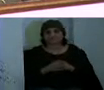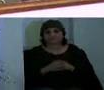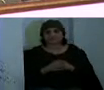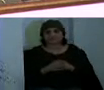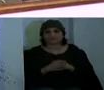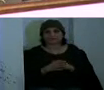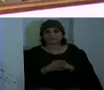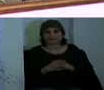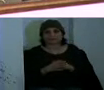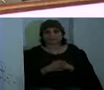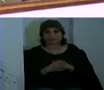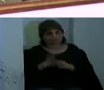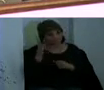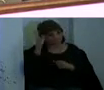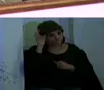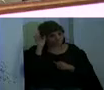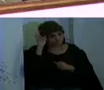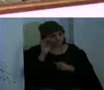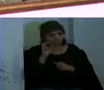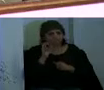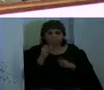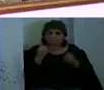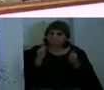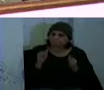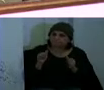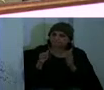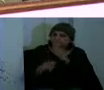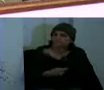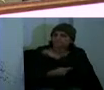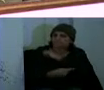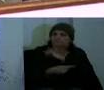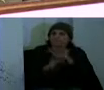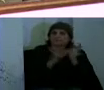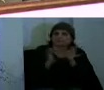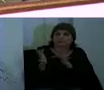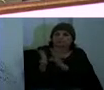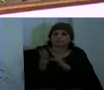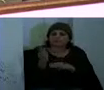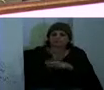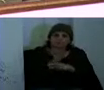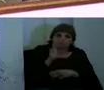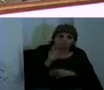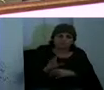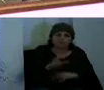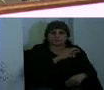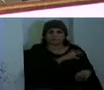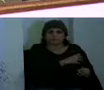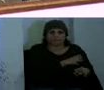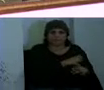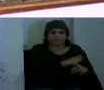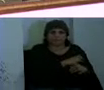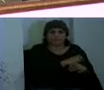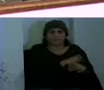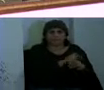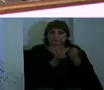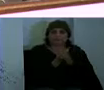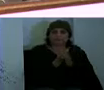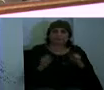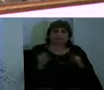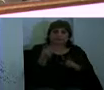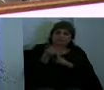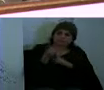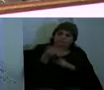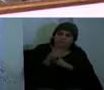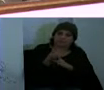And Satan, he tempts Jesus to use his power to save